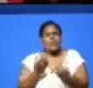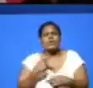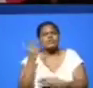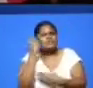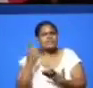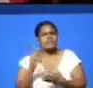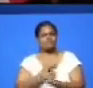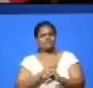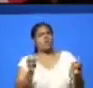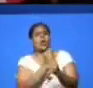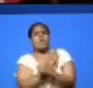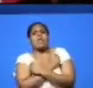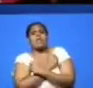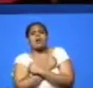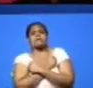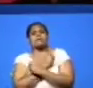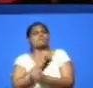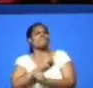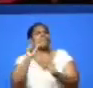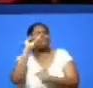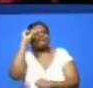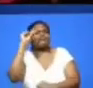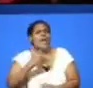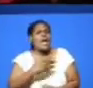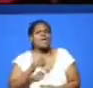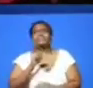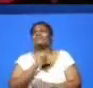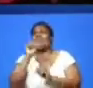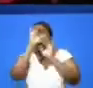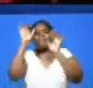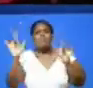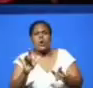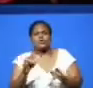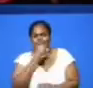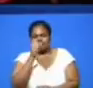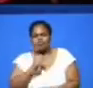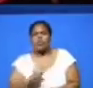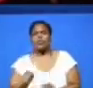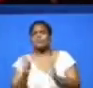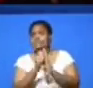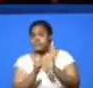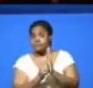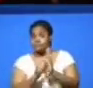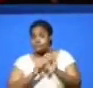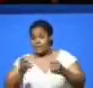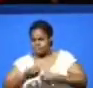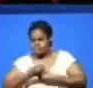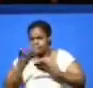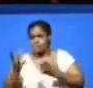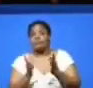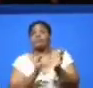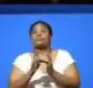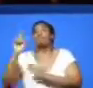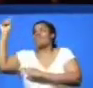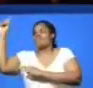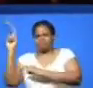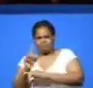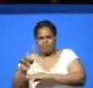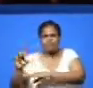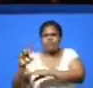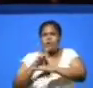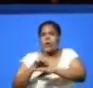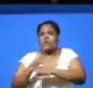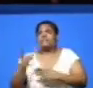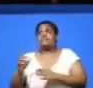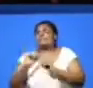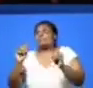no love, there is no grace, there is no mercy in the Old Testament. But let me tell you, when Jesus Christ came here, he had